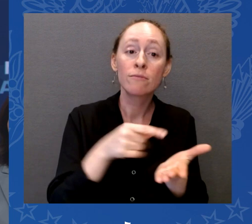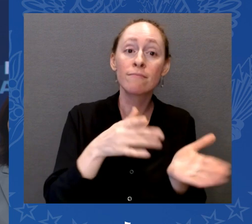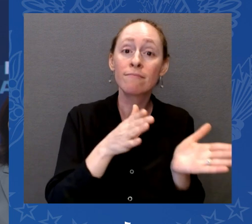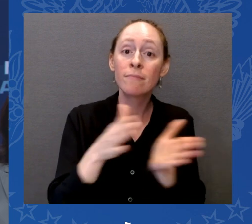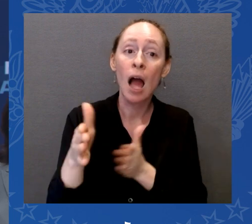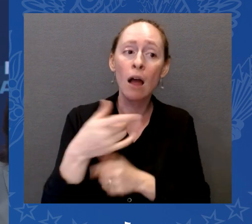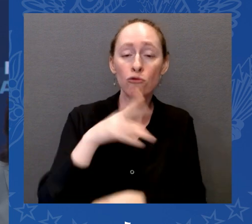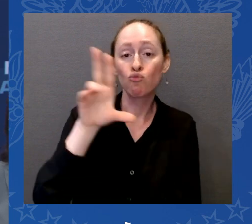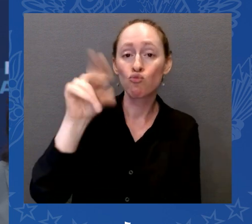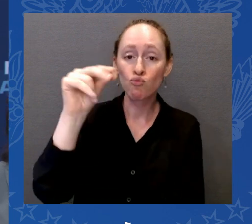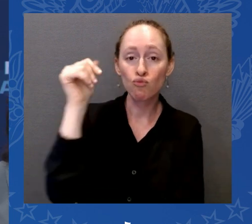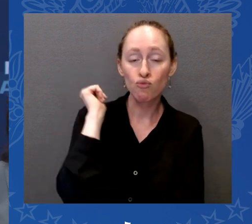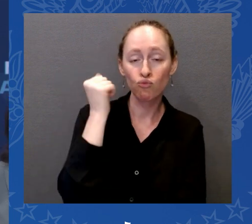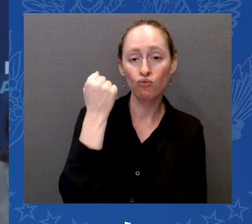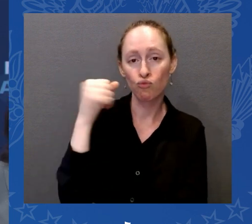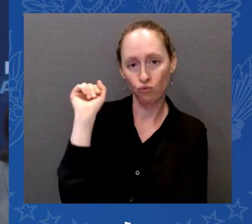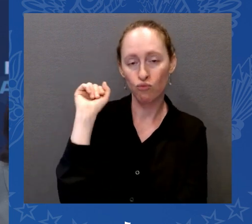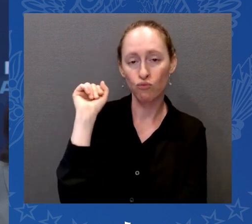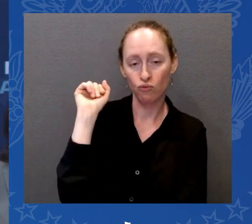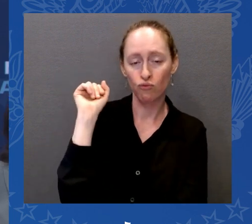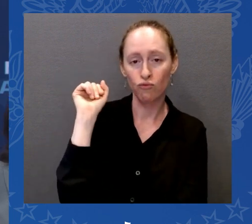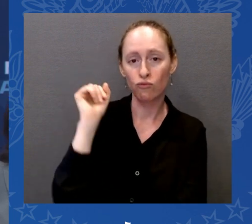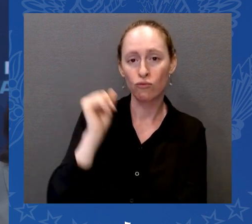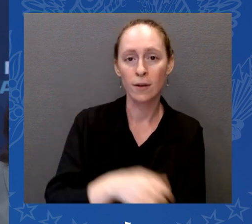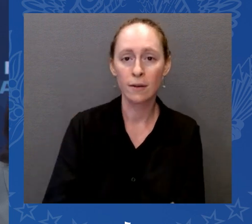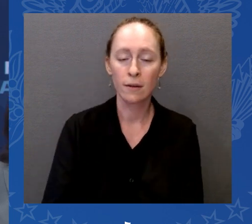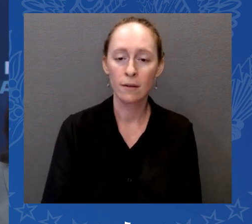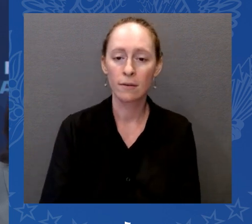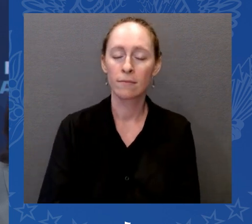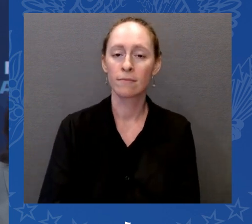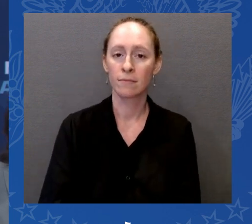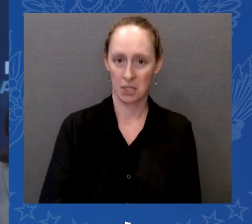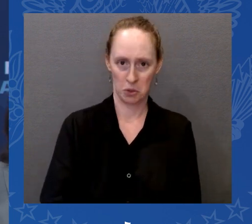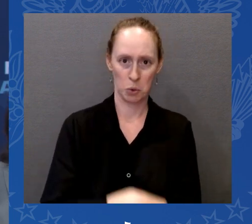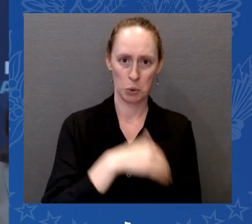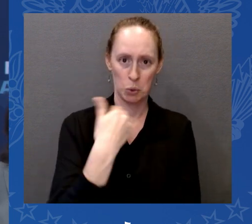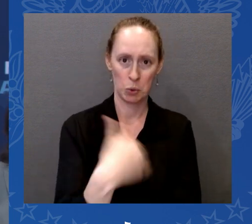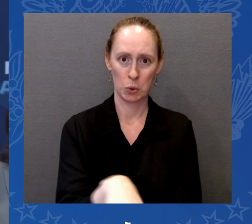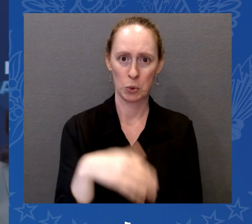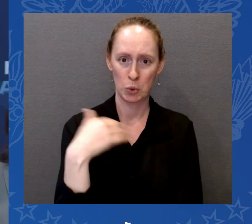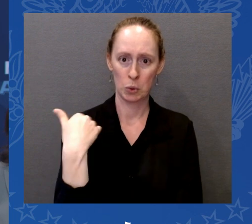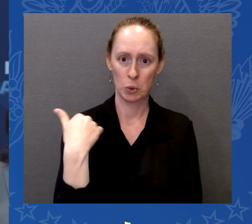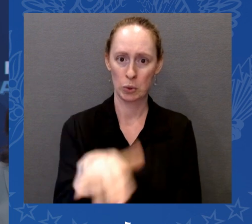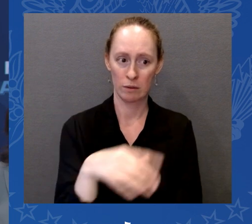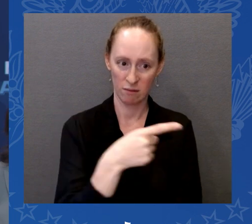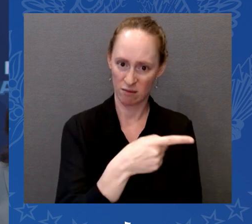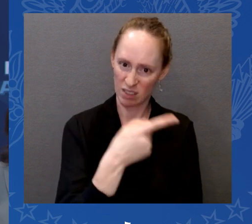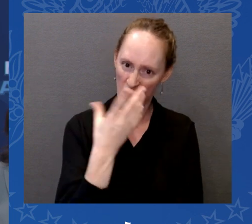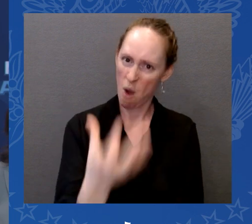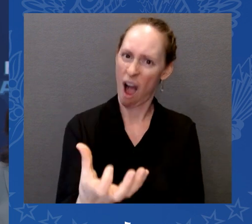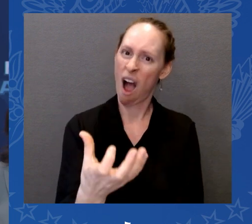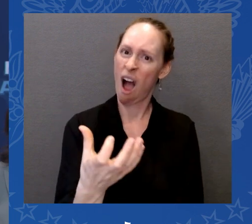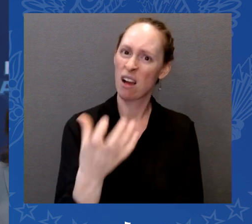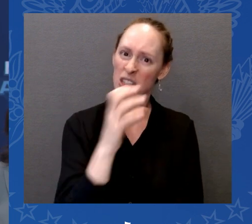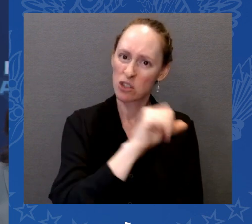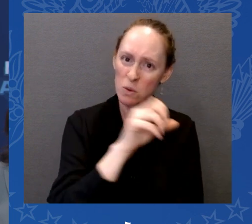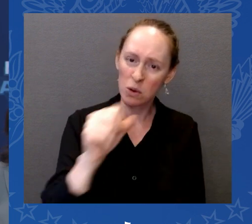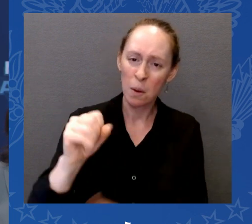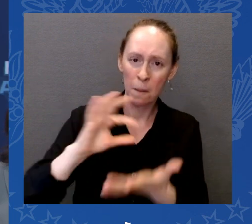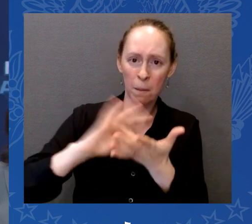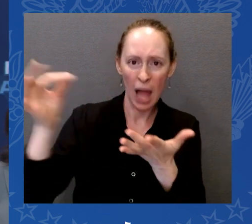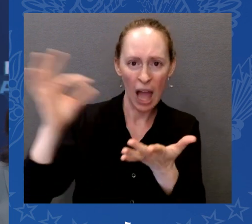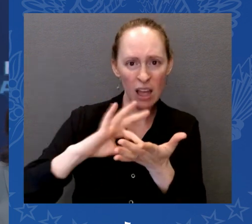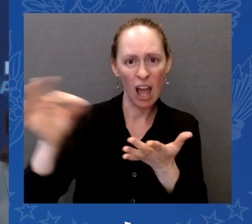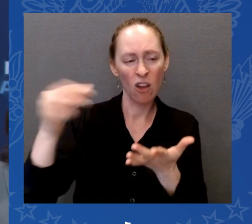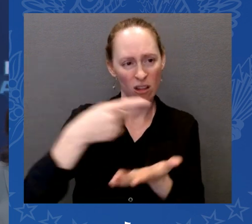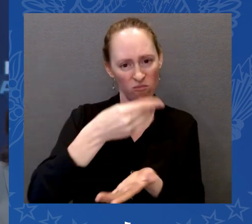demands to cut Social Security and Medicare, they're determined to cut Social Security and Medicare, and they're willing to take down the economy over it.